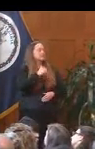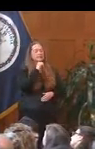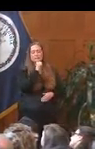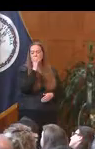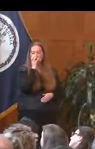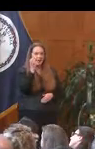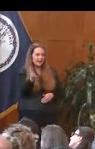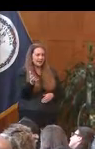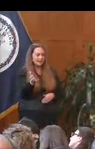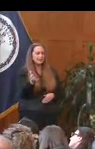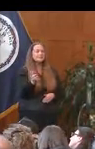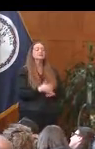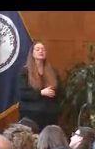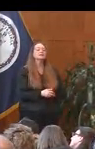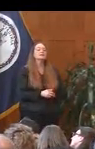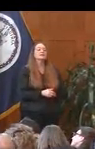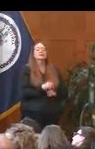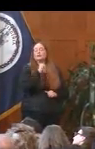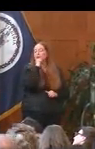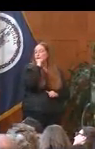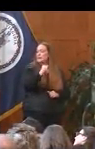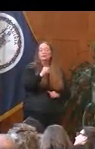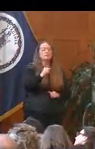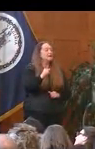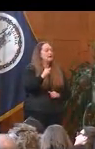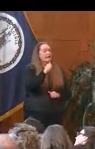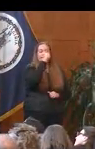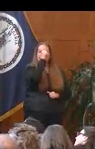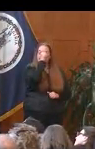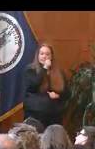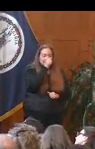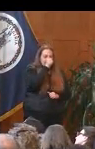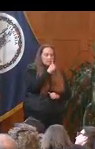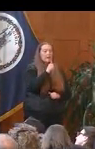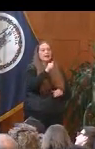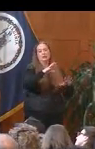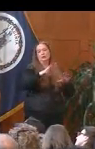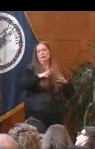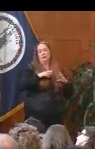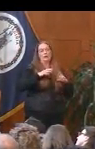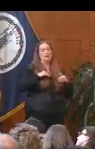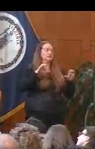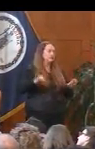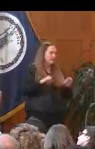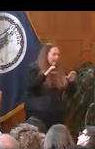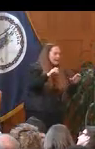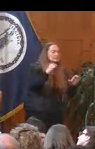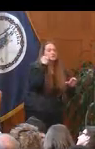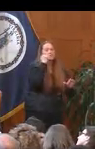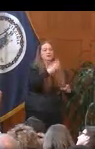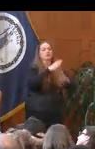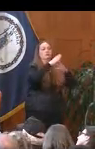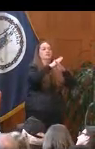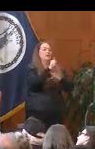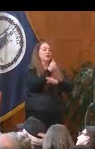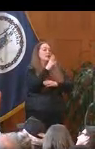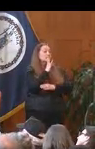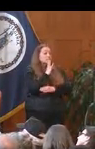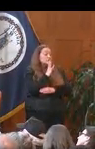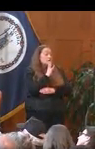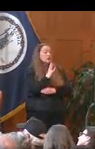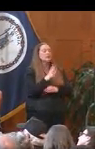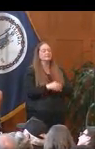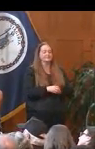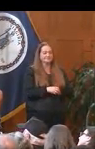nor will I this evening, tolerate actions that violate the rights of others to hear and to be heard. Questioners giving